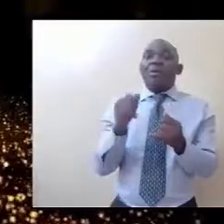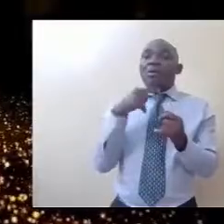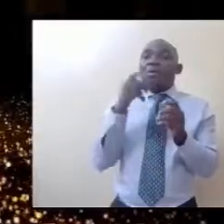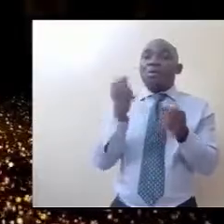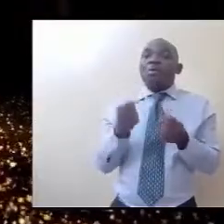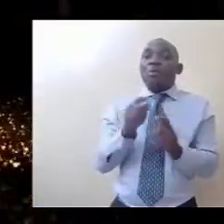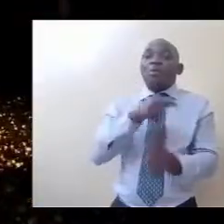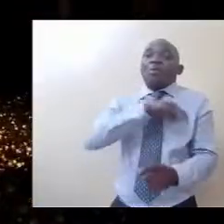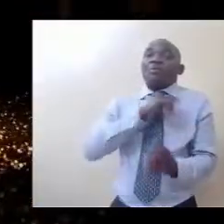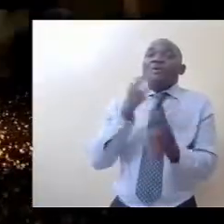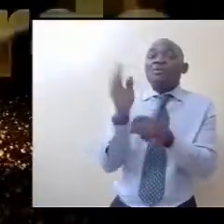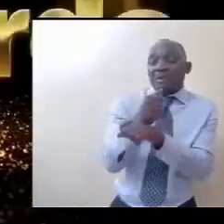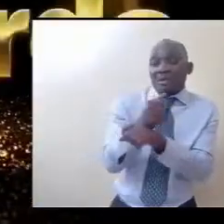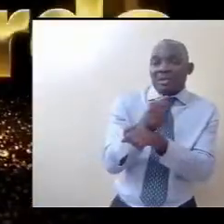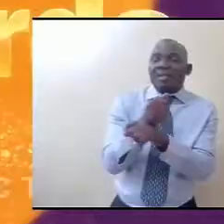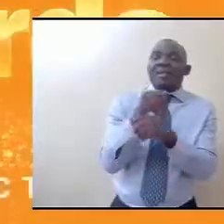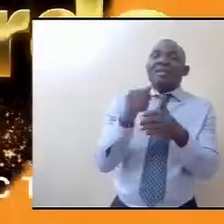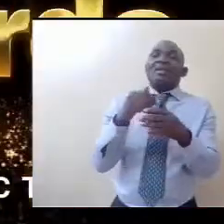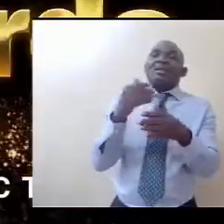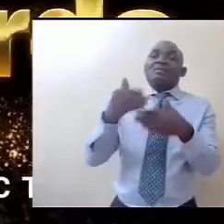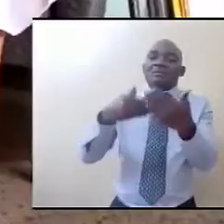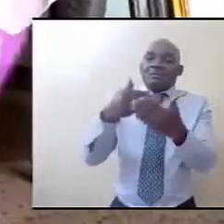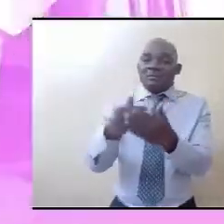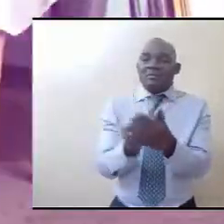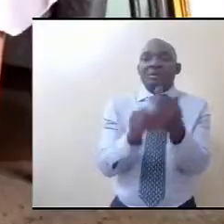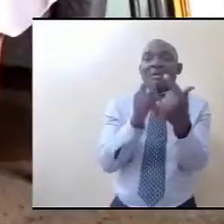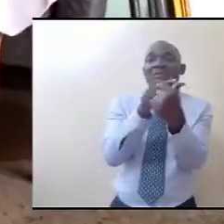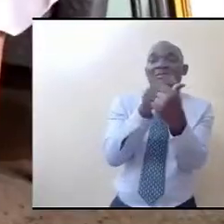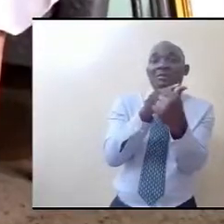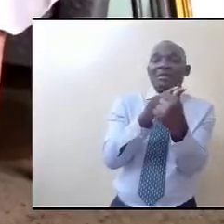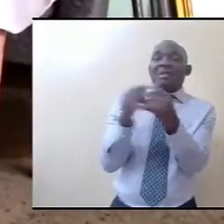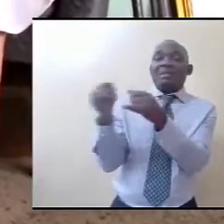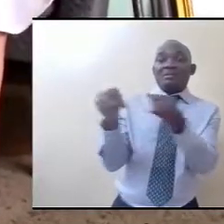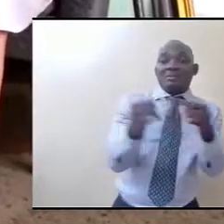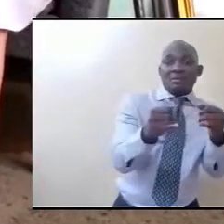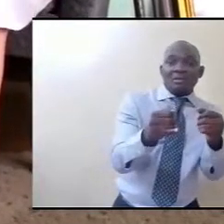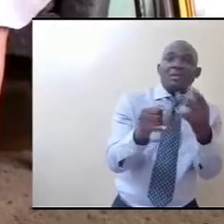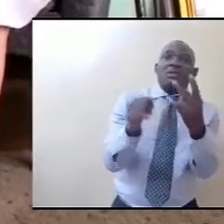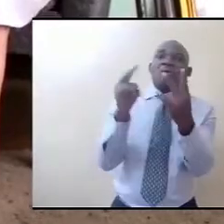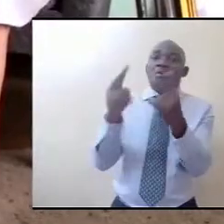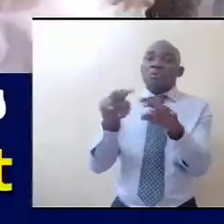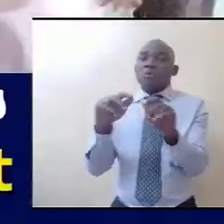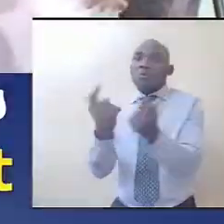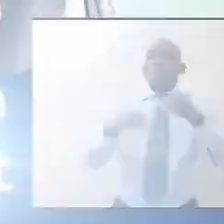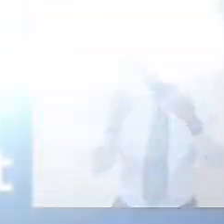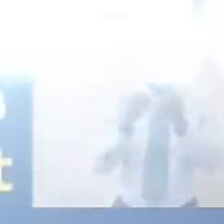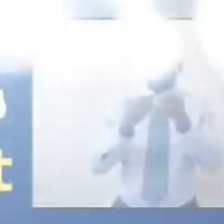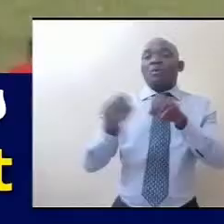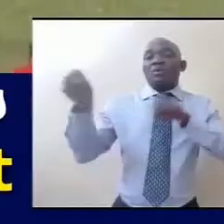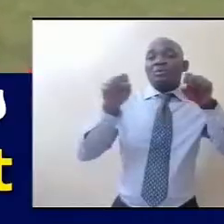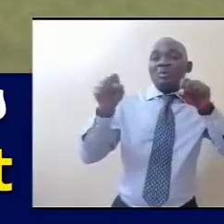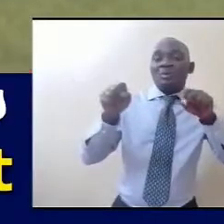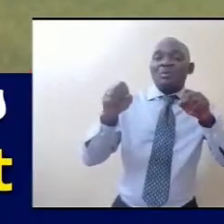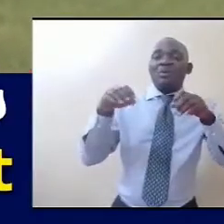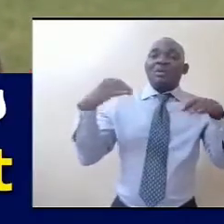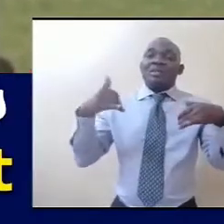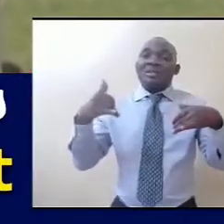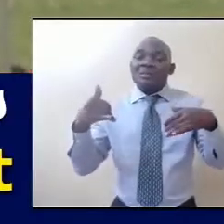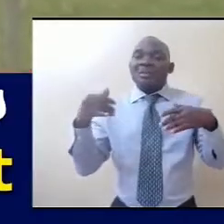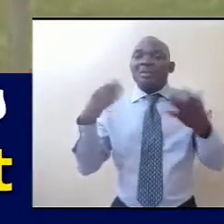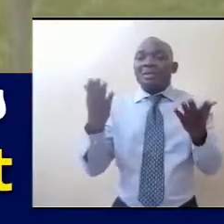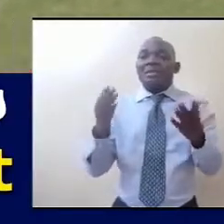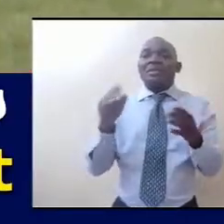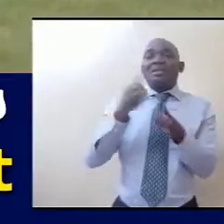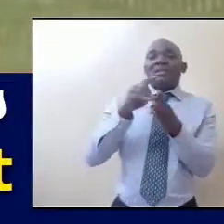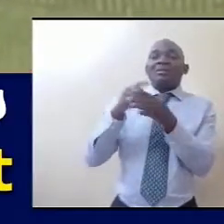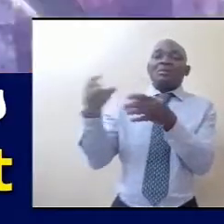Award. Eligibility to winning the Chin Award is in the following categories. 1. The individual who has contributed to the